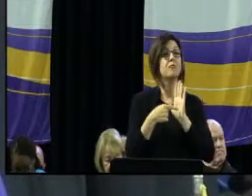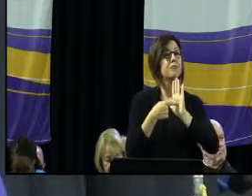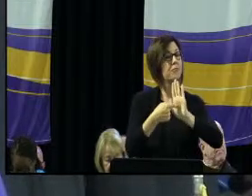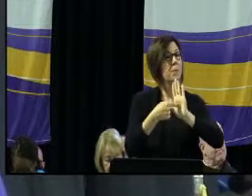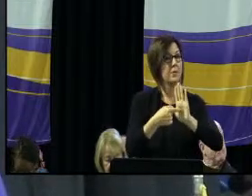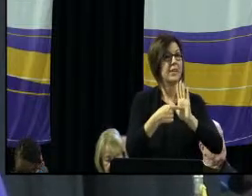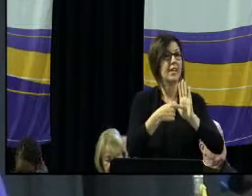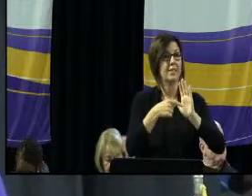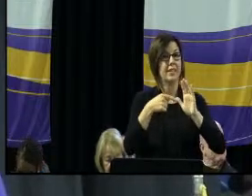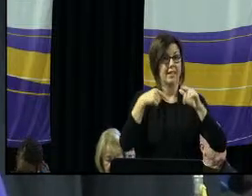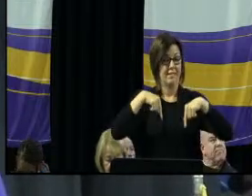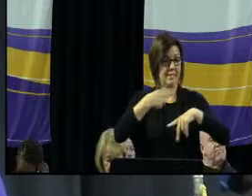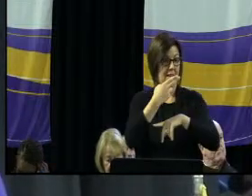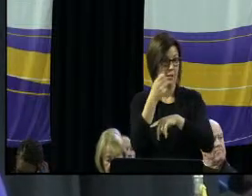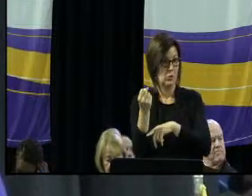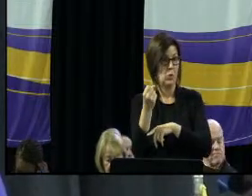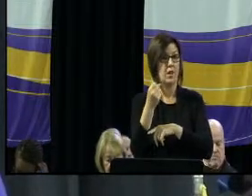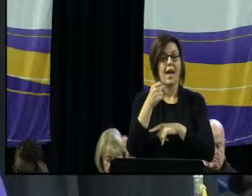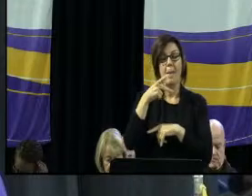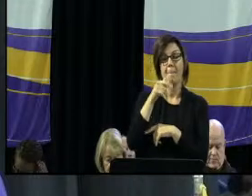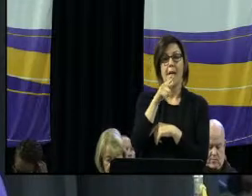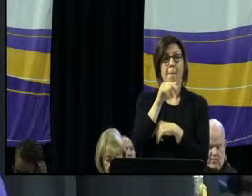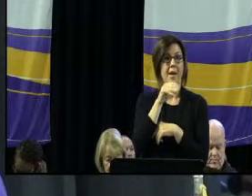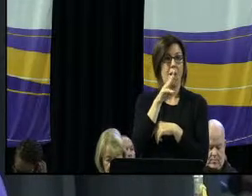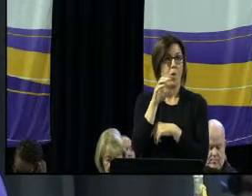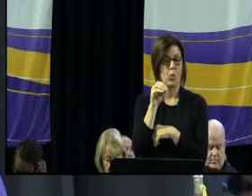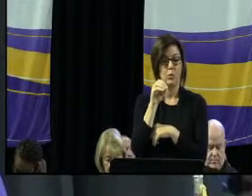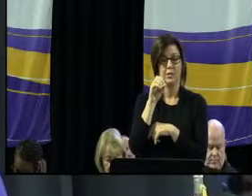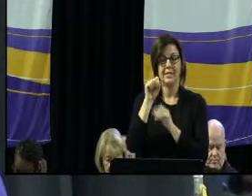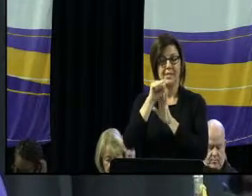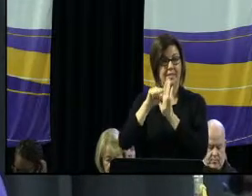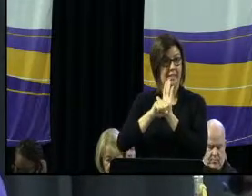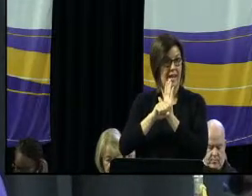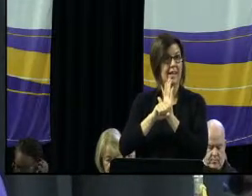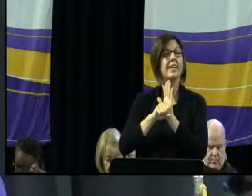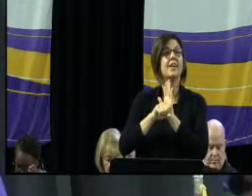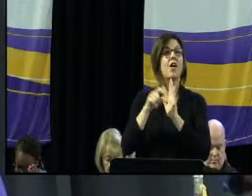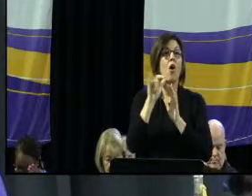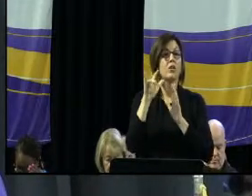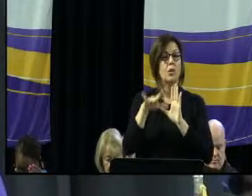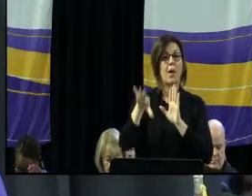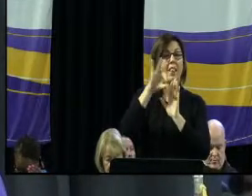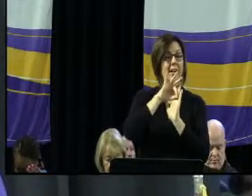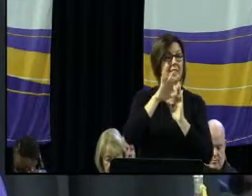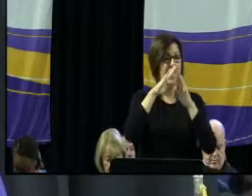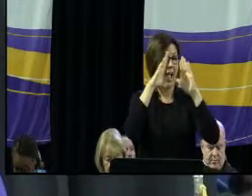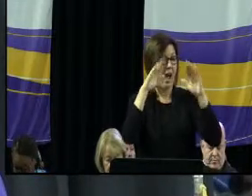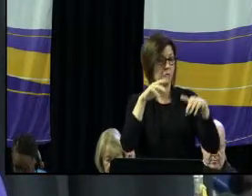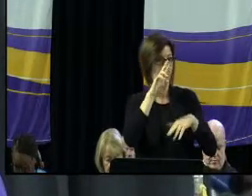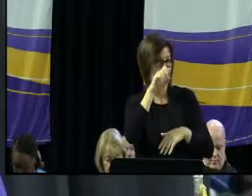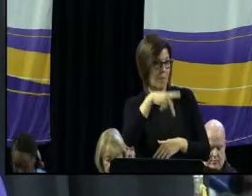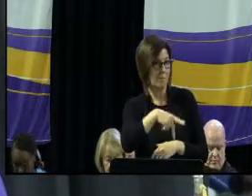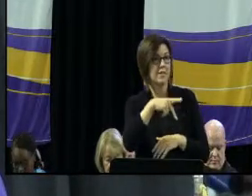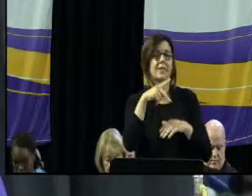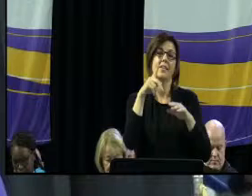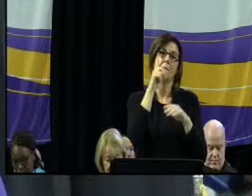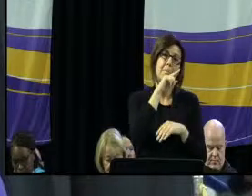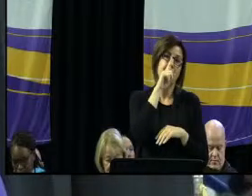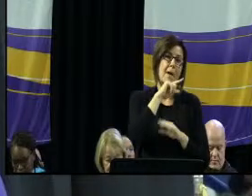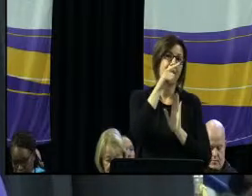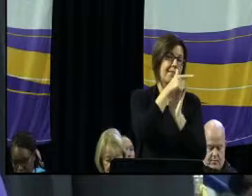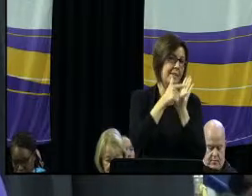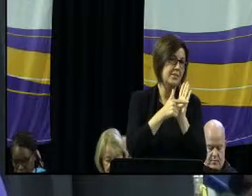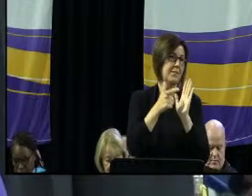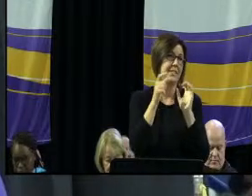Palmetto Girl State Delegate in the summer of 2021 and was elected to the House of Representatives in the mock legislative system. She